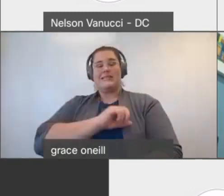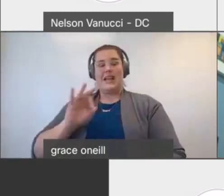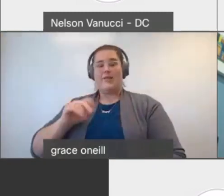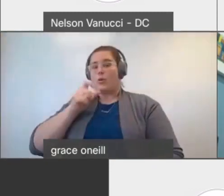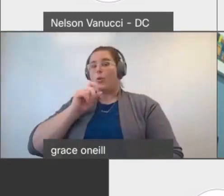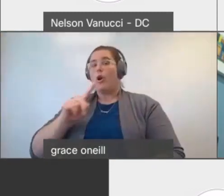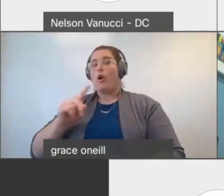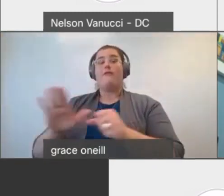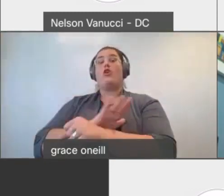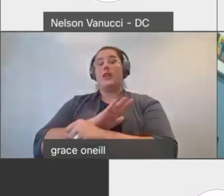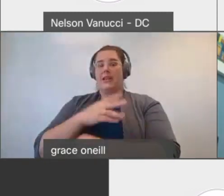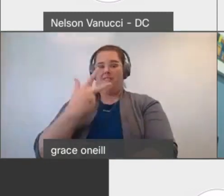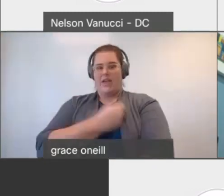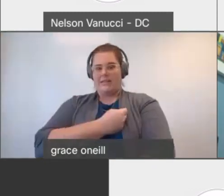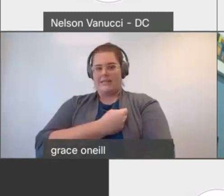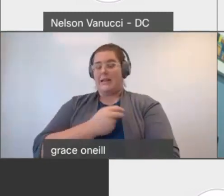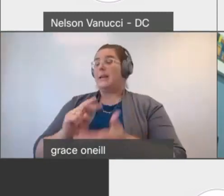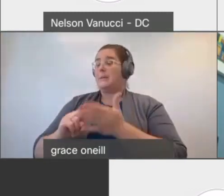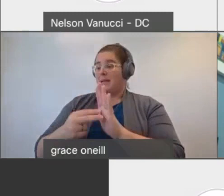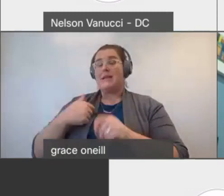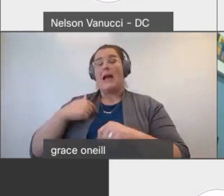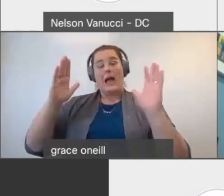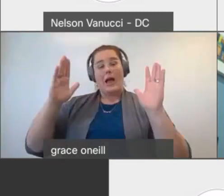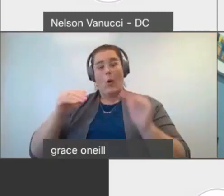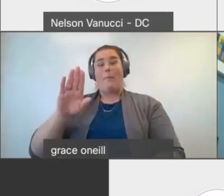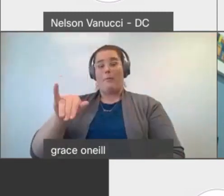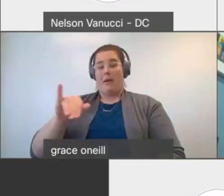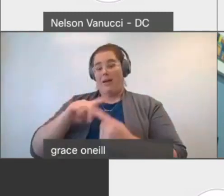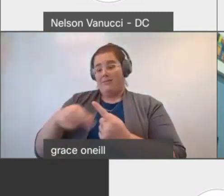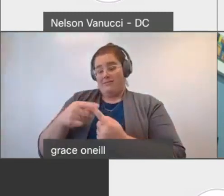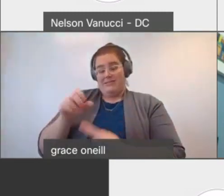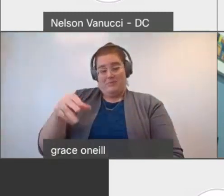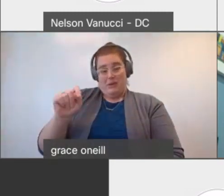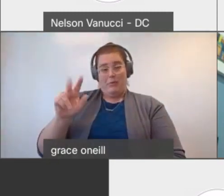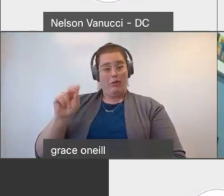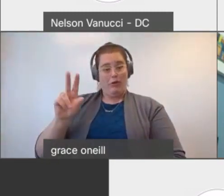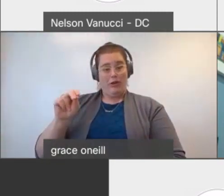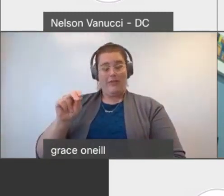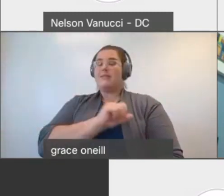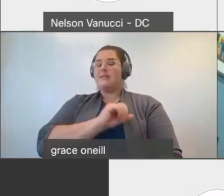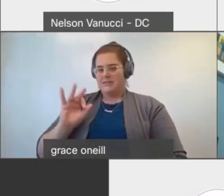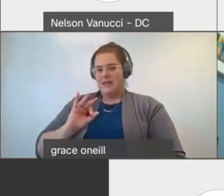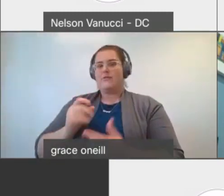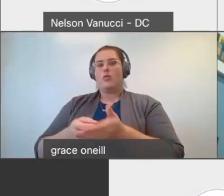my hope would be that, and by September 30th, staff have to have gotten their